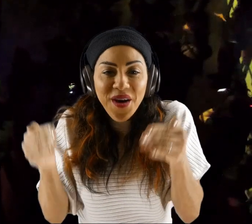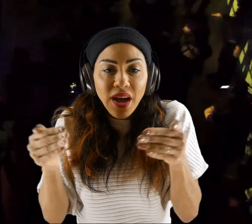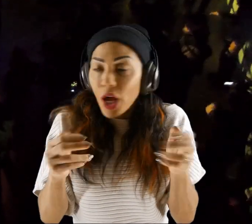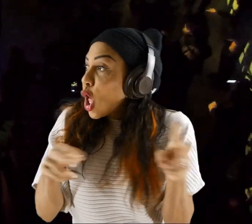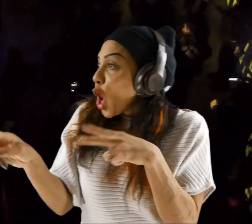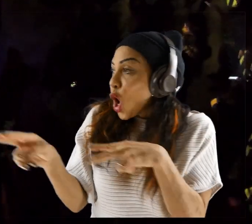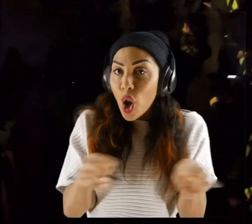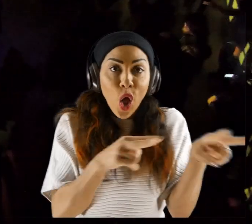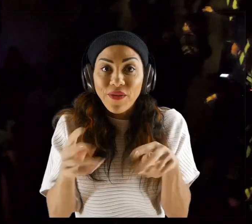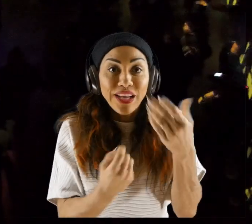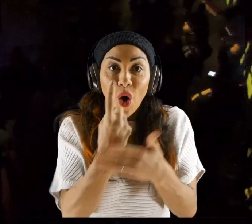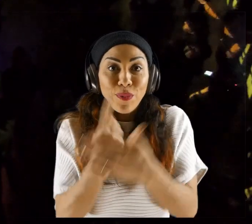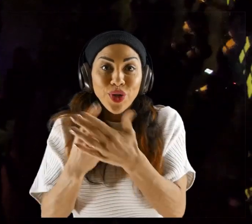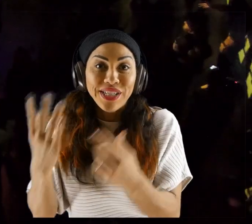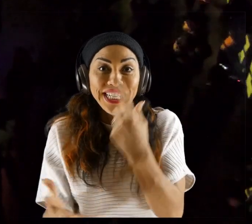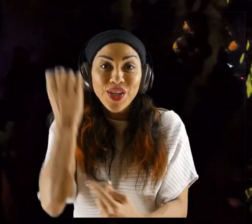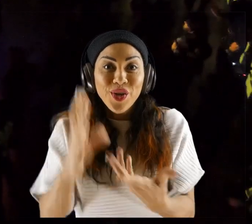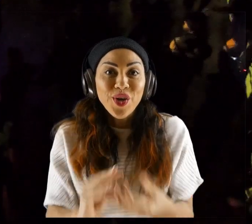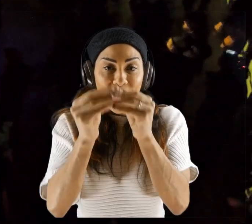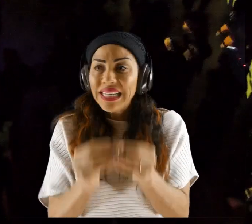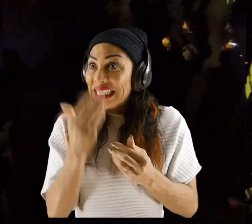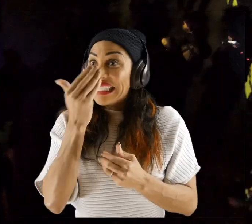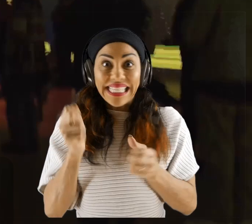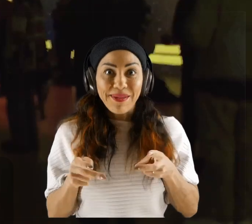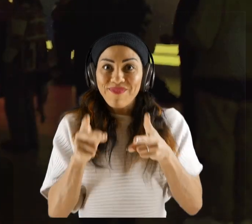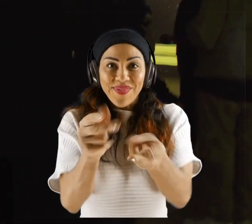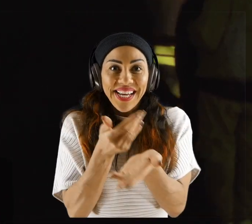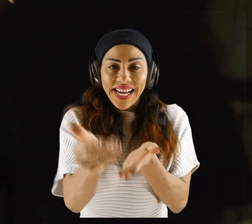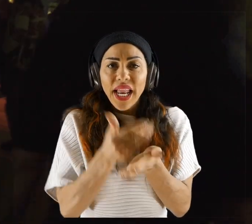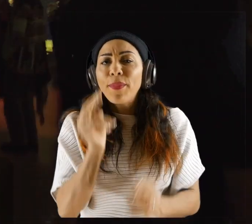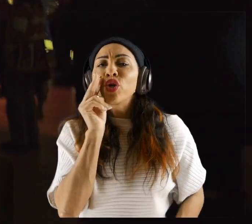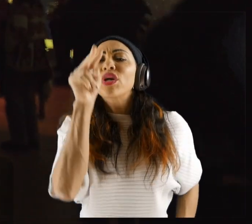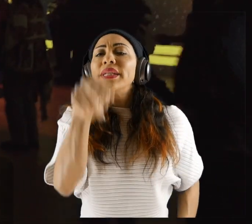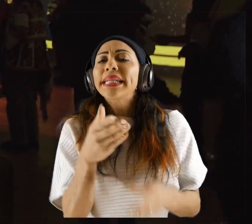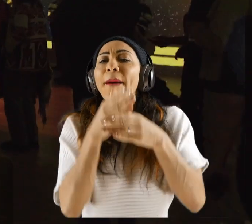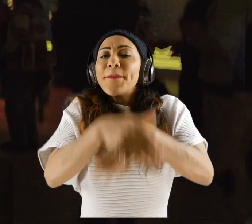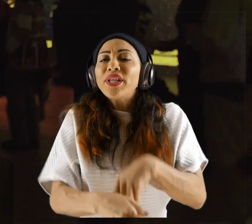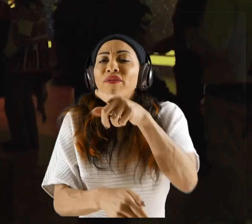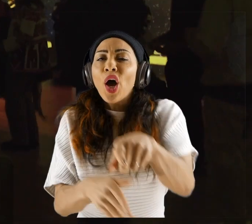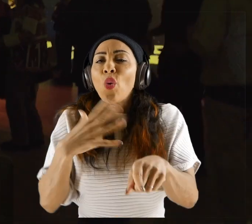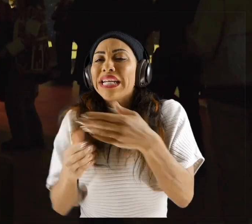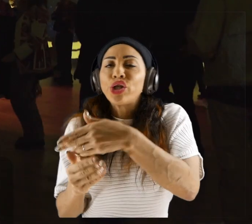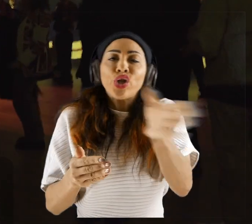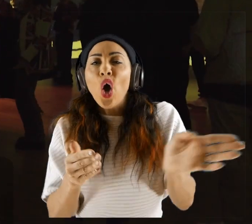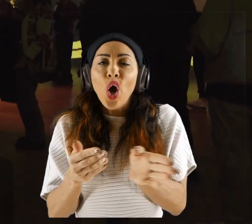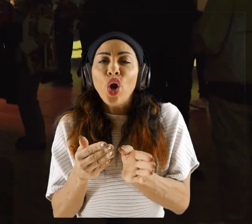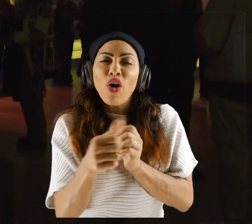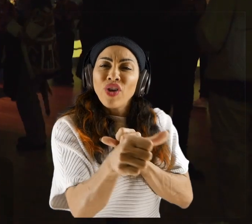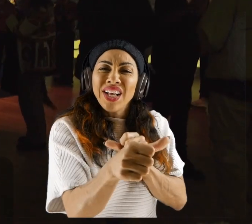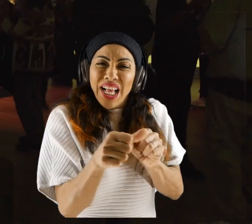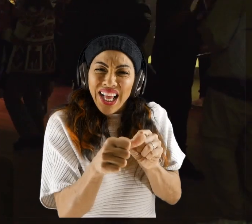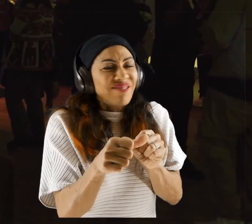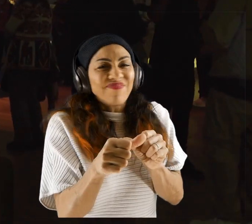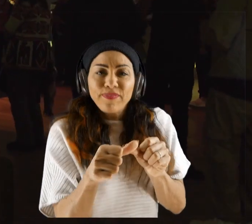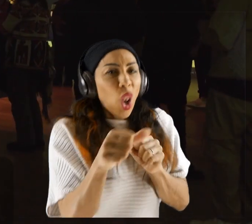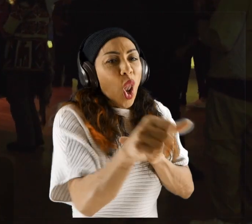Gate. At each junction, be sure to look thoroughly to see if there's an opportunity to create. So far the road ahead's clear, but there's congestion building on the mains, we need to turn off. Might